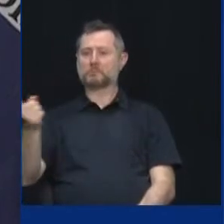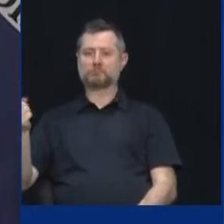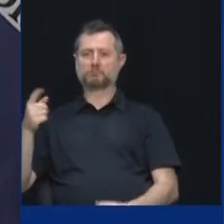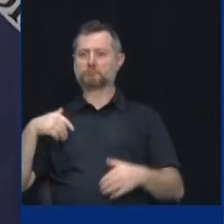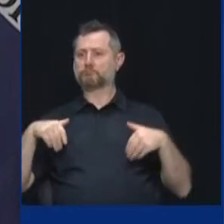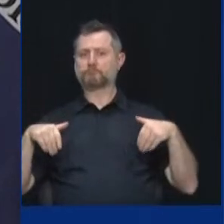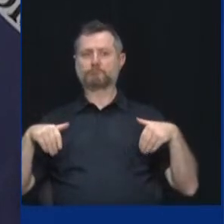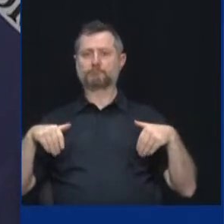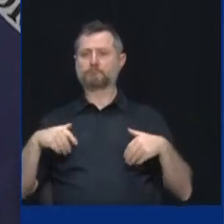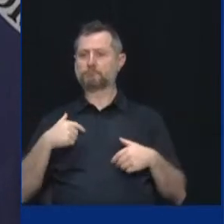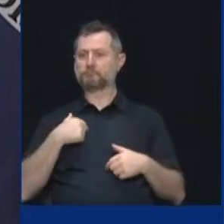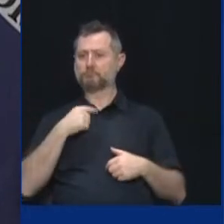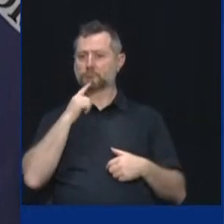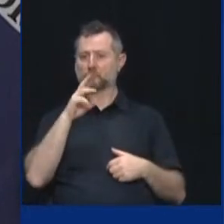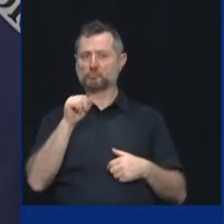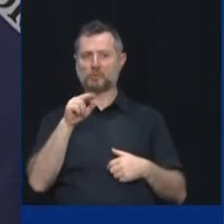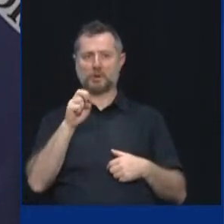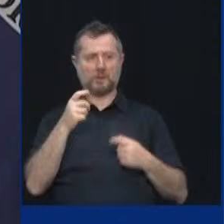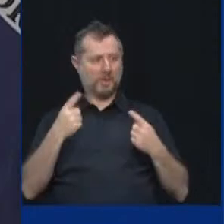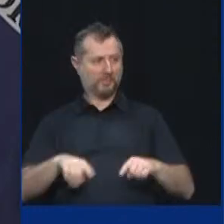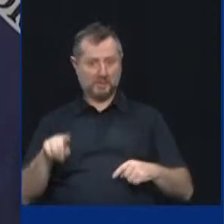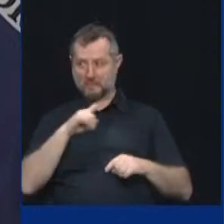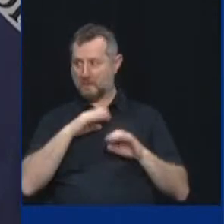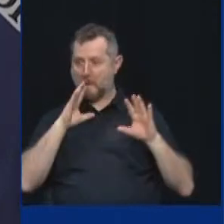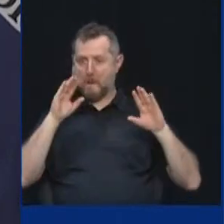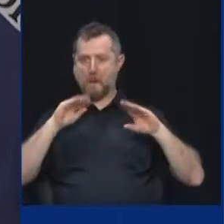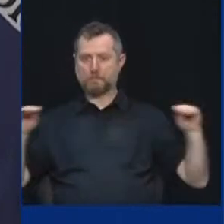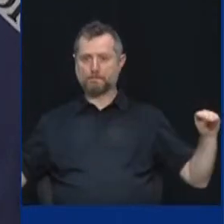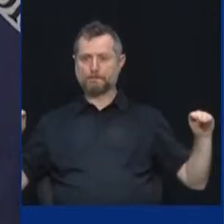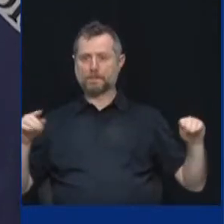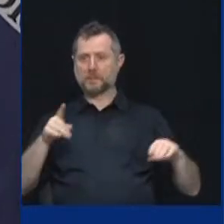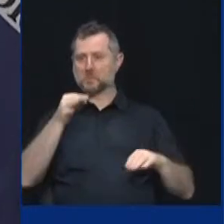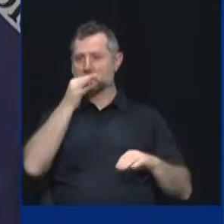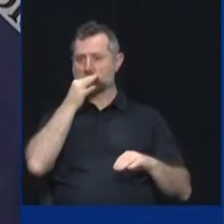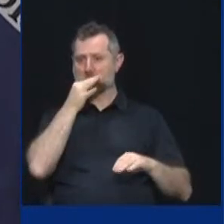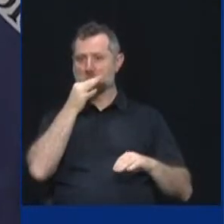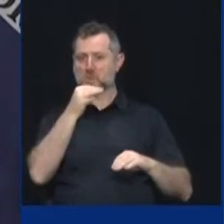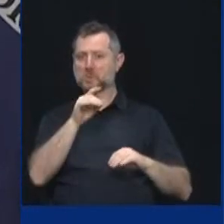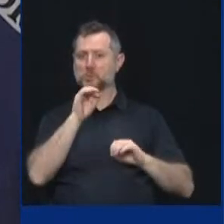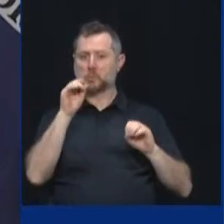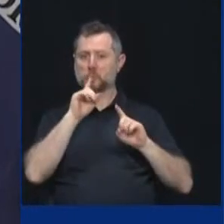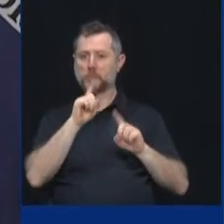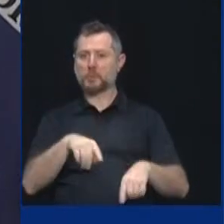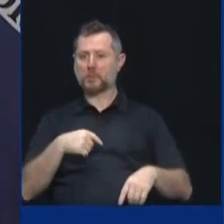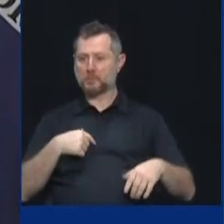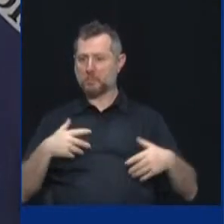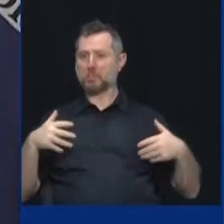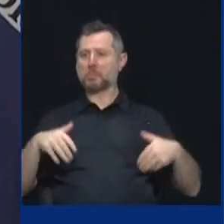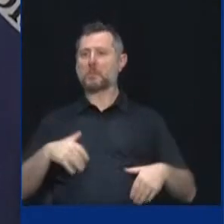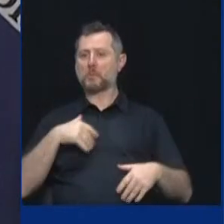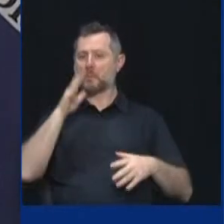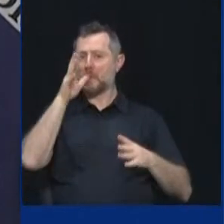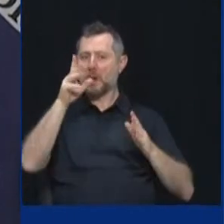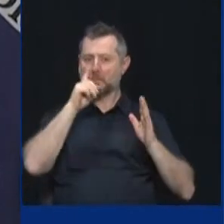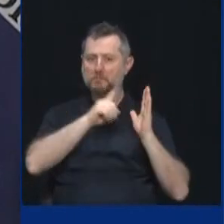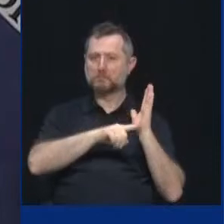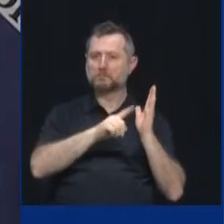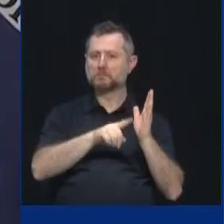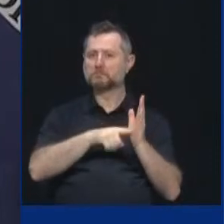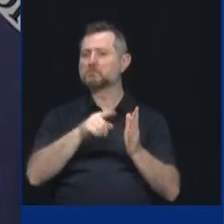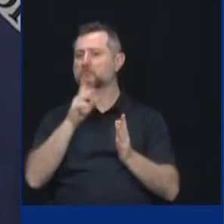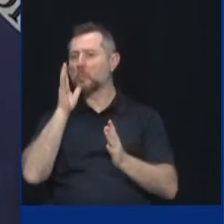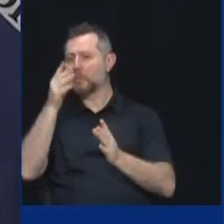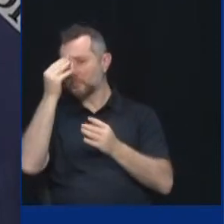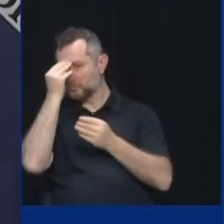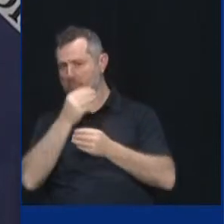very rarely happens. Didn't mean to. But in this case, you have stumped the panel. We will find out, and we will get back to